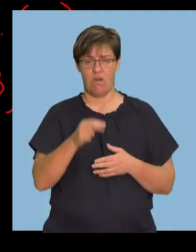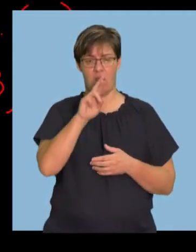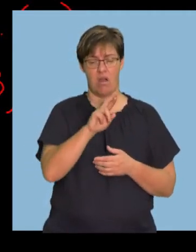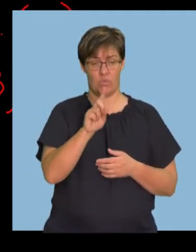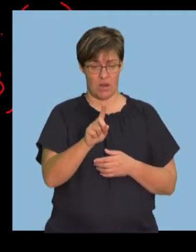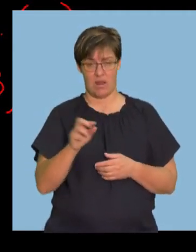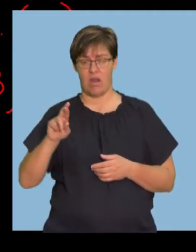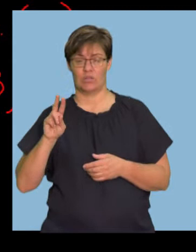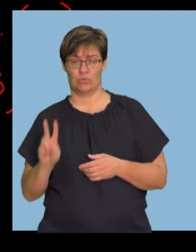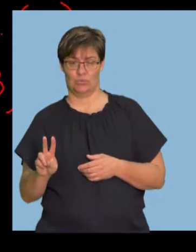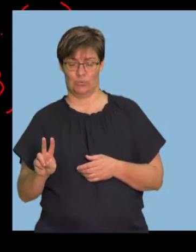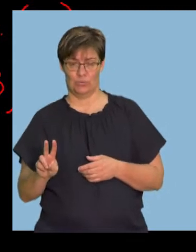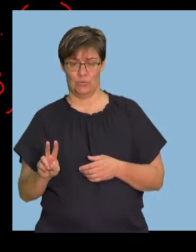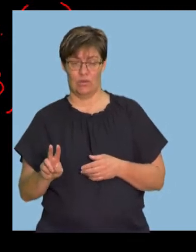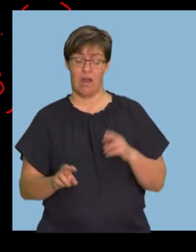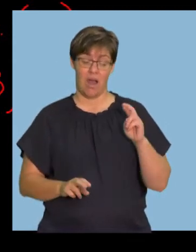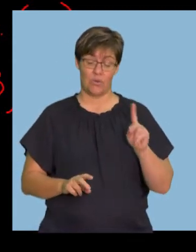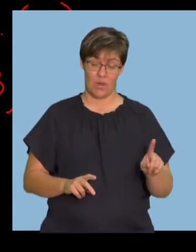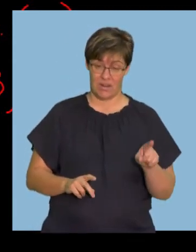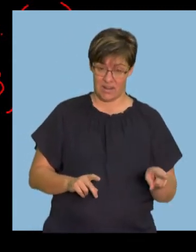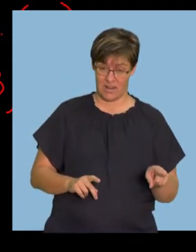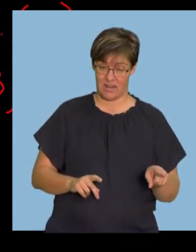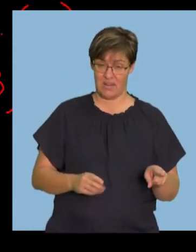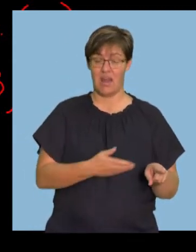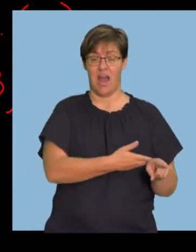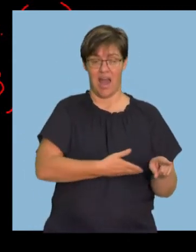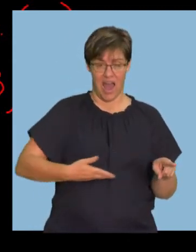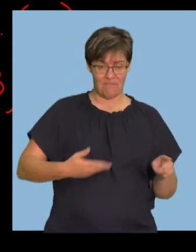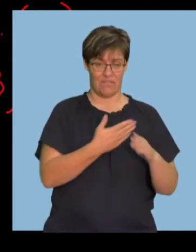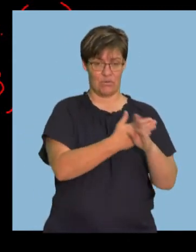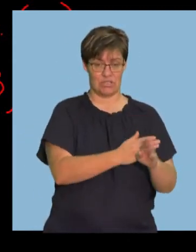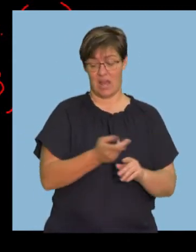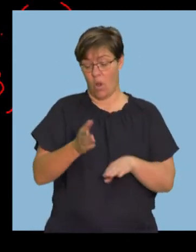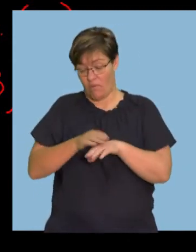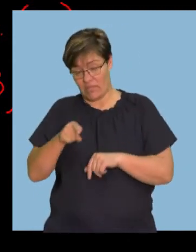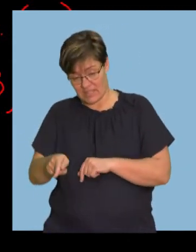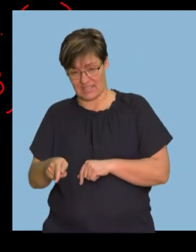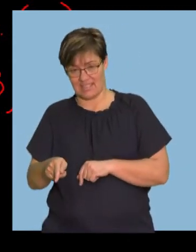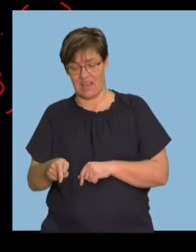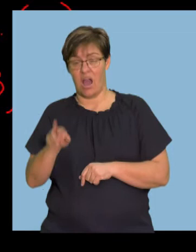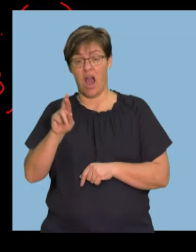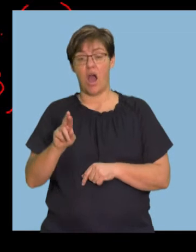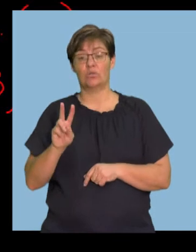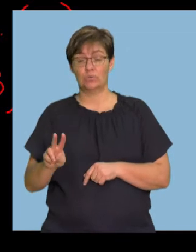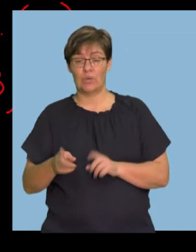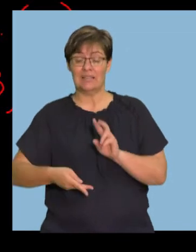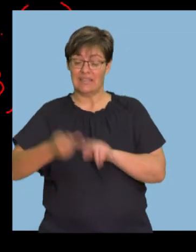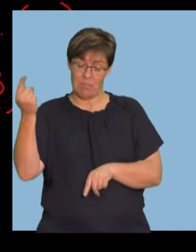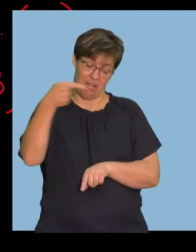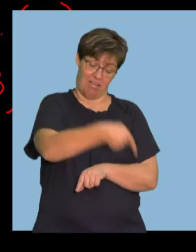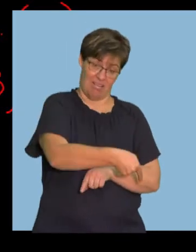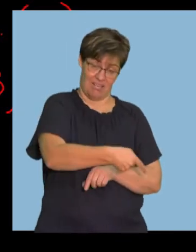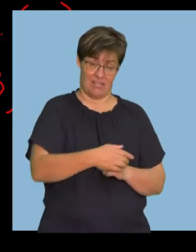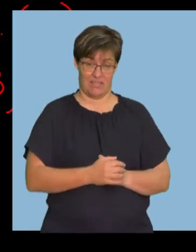different as far as R1 and R2 is that R1 is half the resistance of R2,